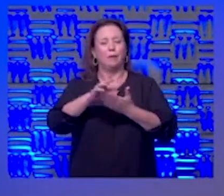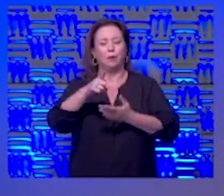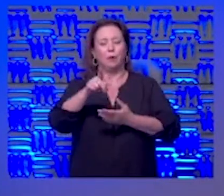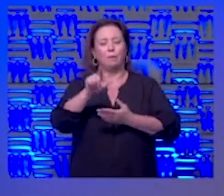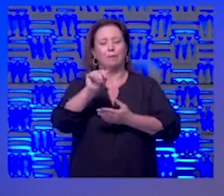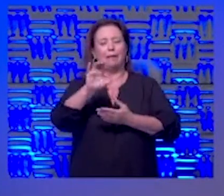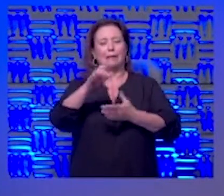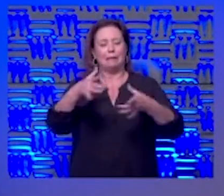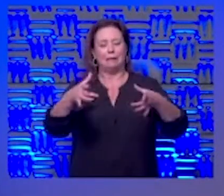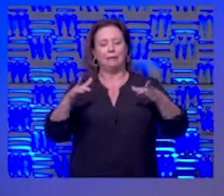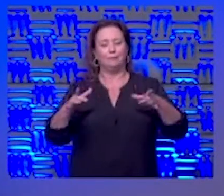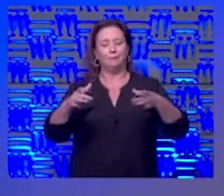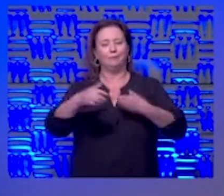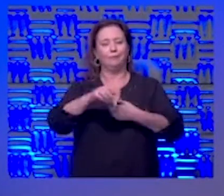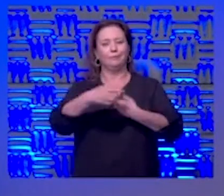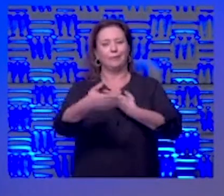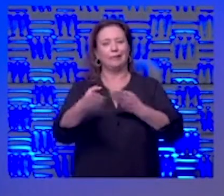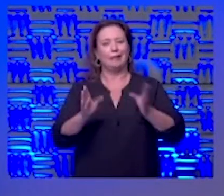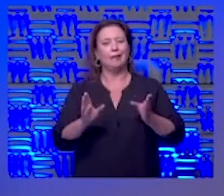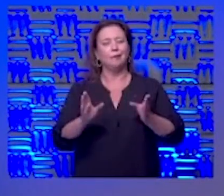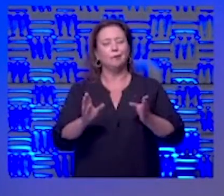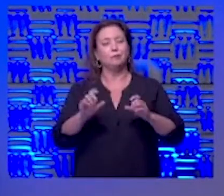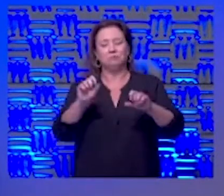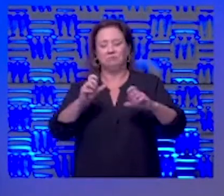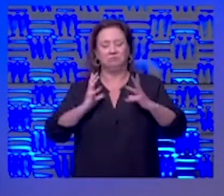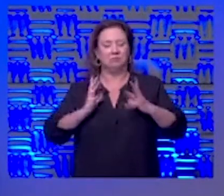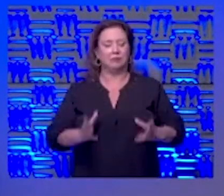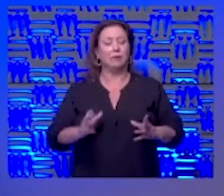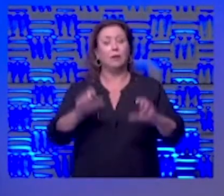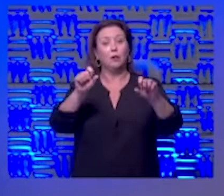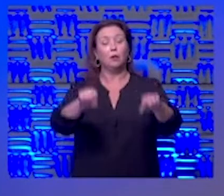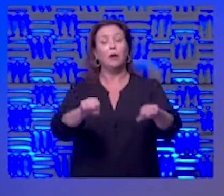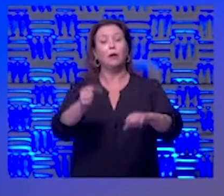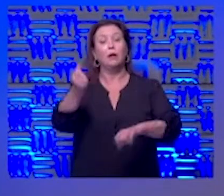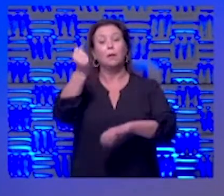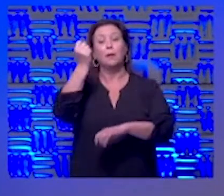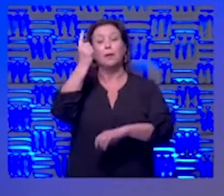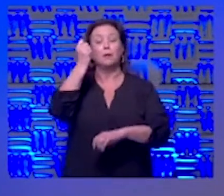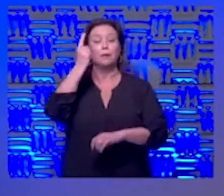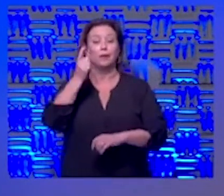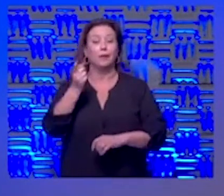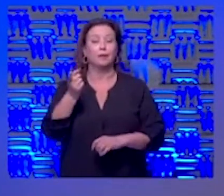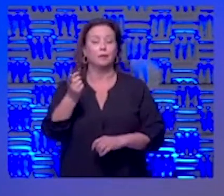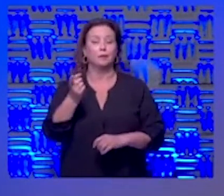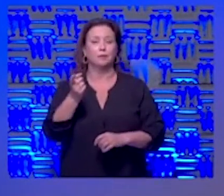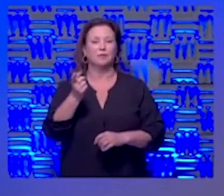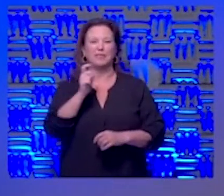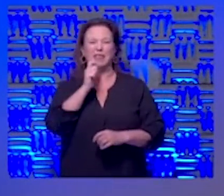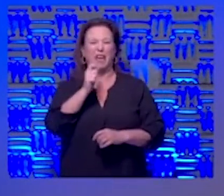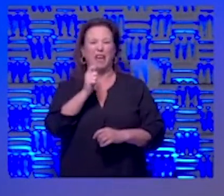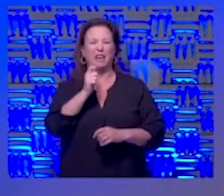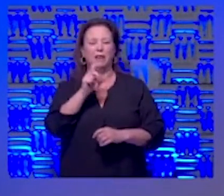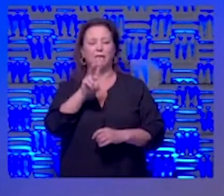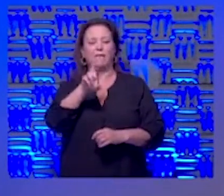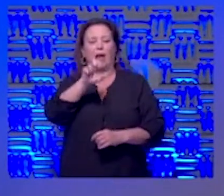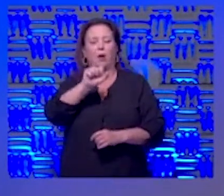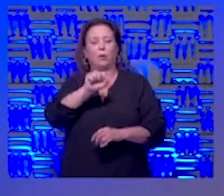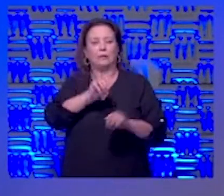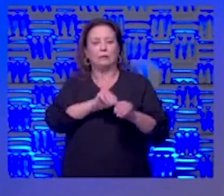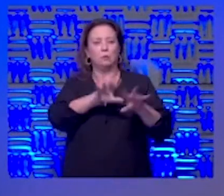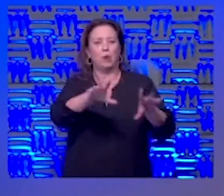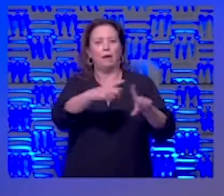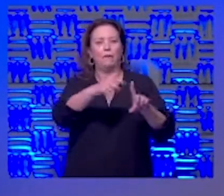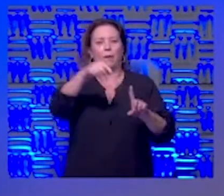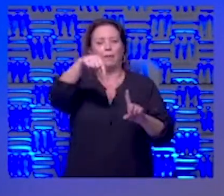something like that. That's certainly okay to do. Just understand that there isn't a lot of virus spread from